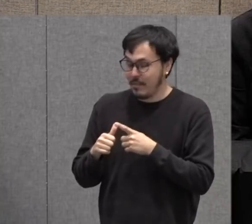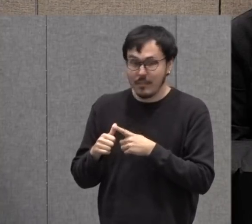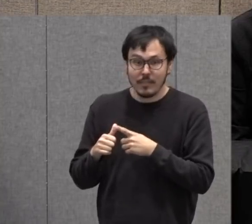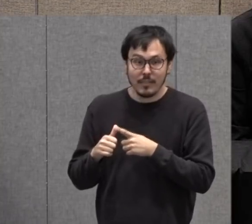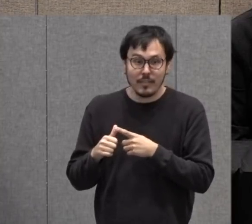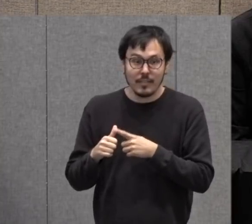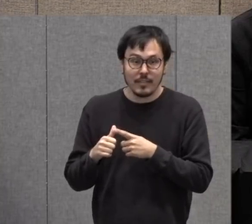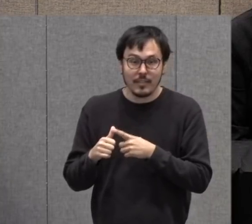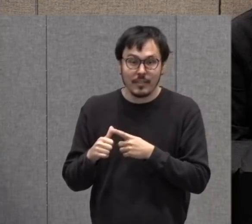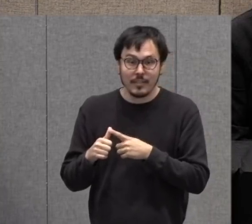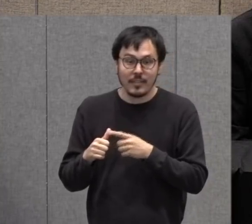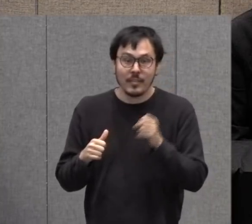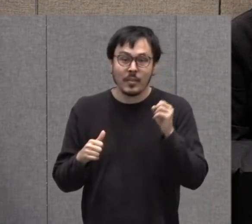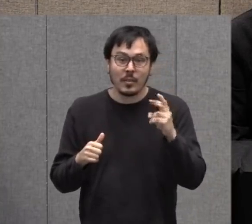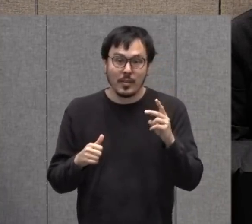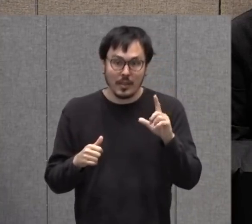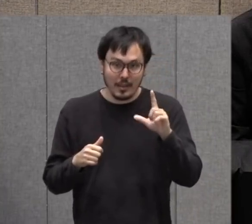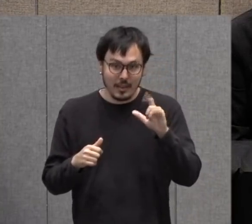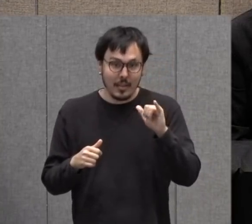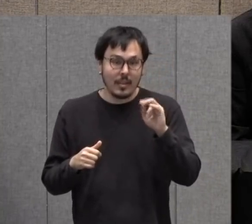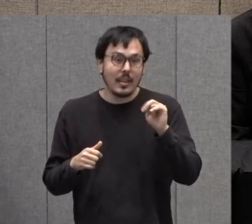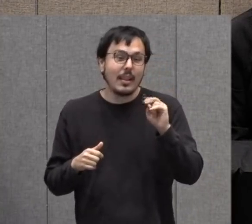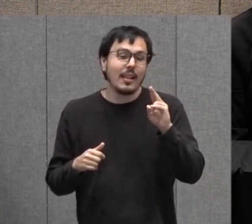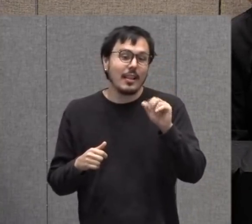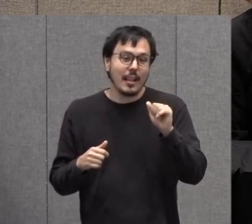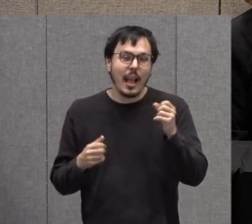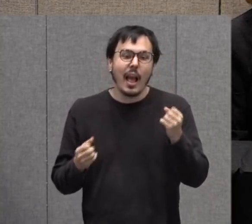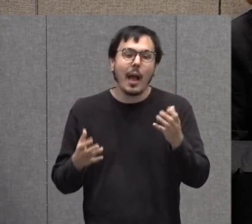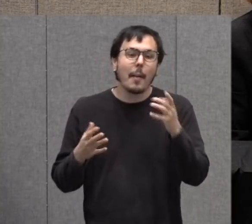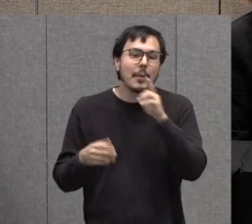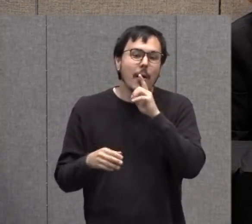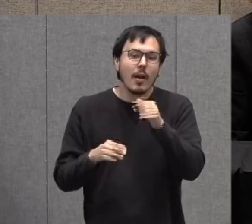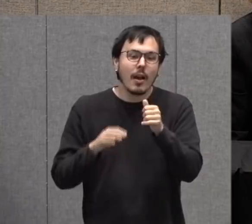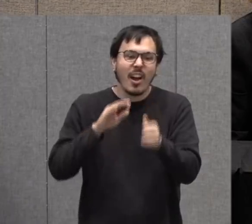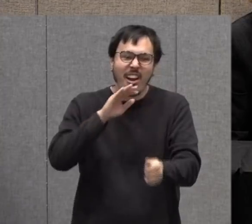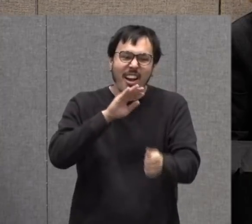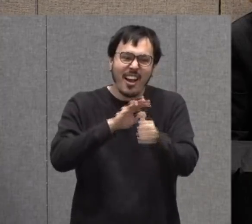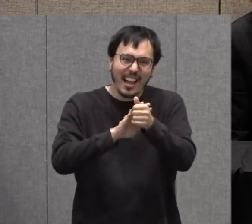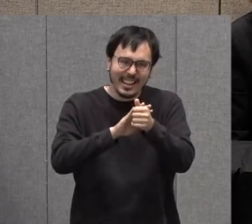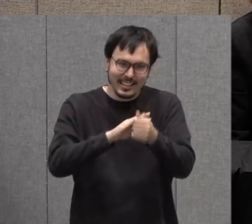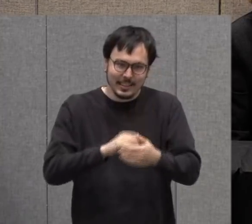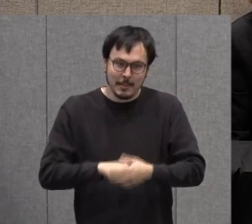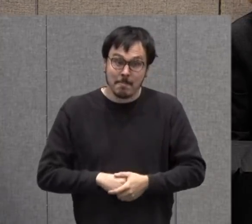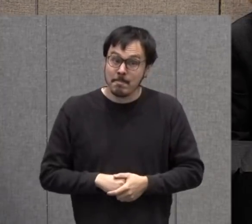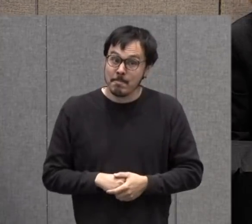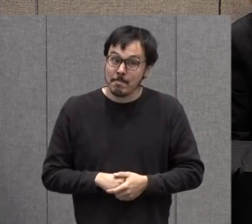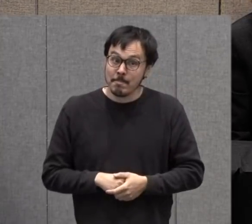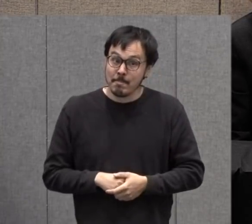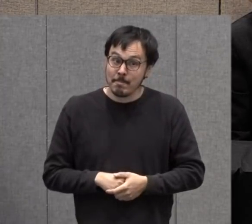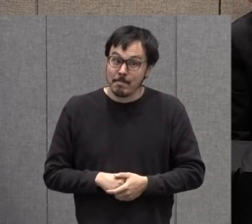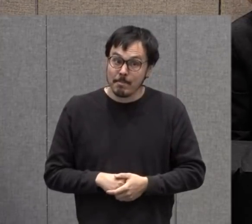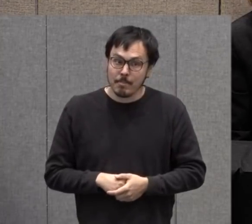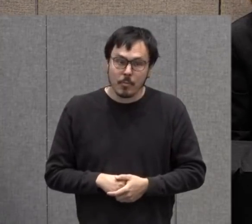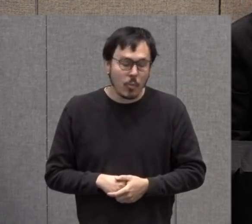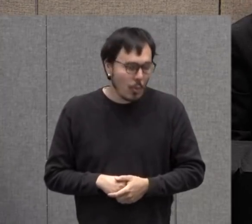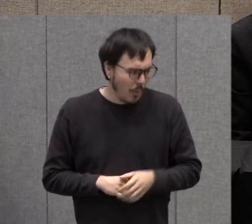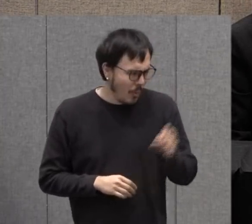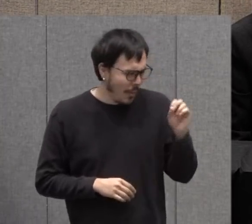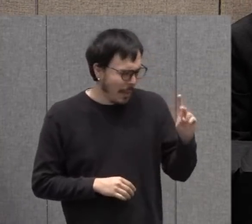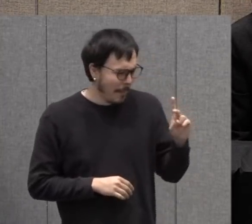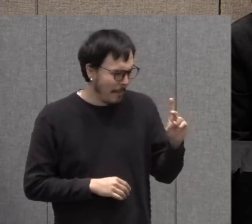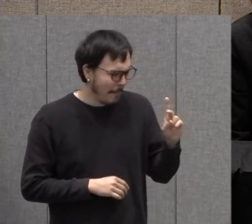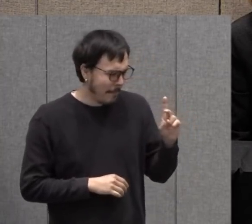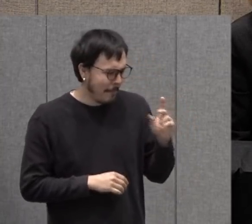all right, Miss Linda, Can I look now? how many are hiding? Okay, wait a